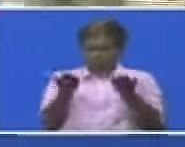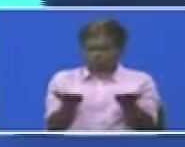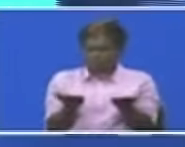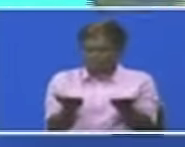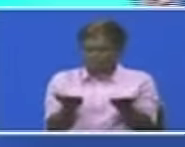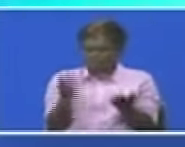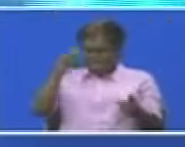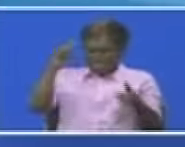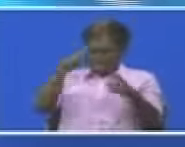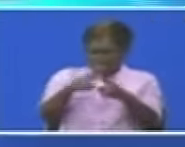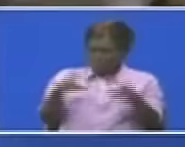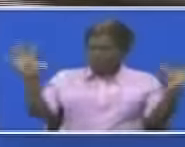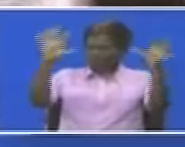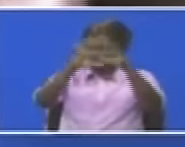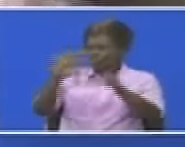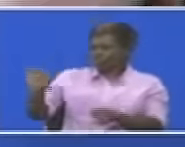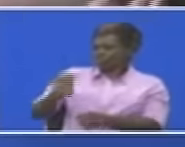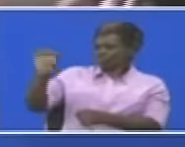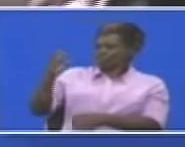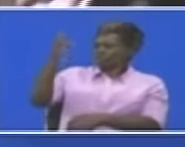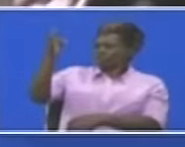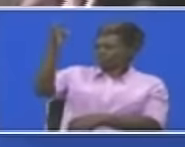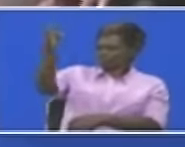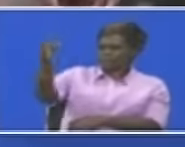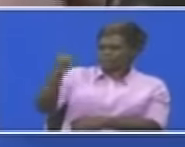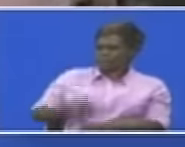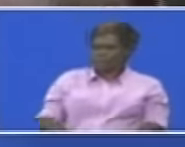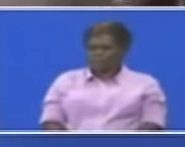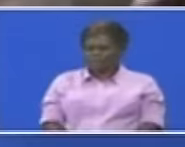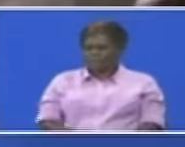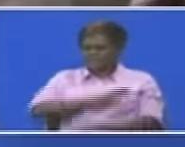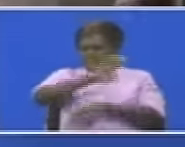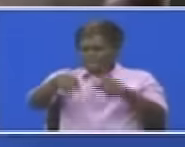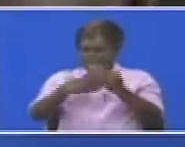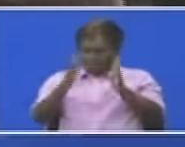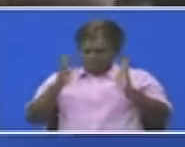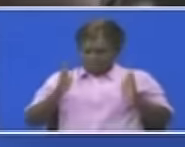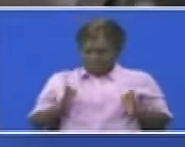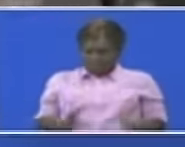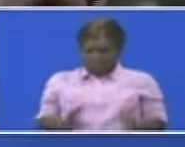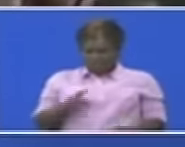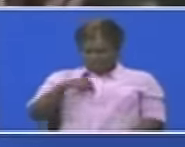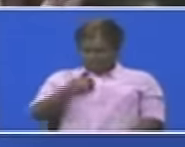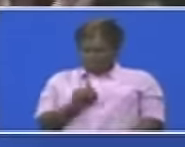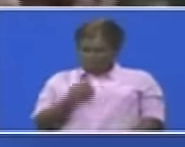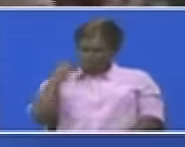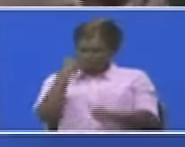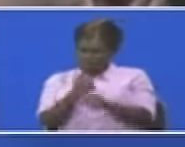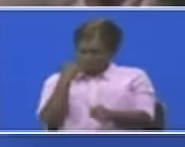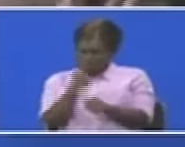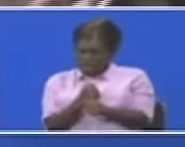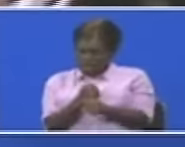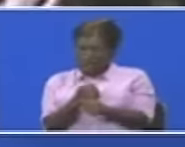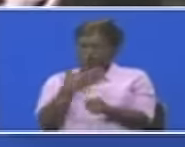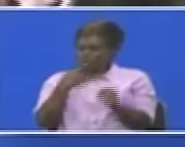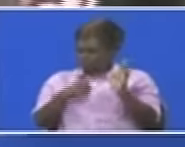while targeting to play in Europe in the future. Critics lazima wakue. Kila mtu criticize hiyo. Mi nataka kuwaki. Hii mwaka nataka